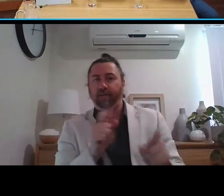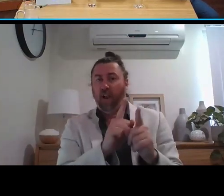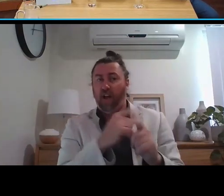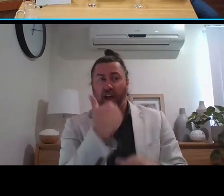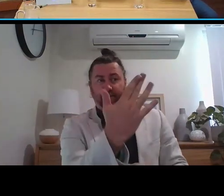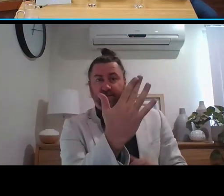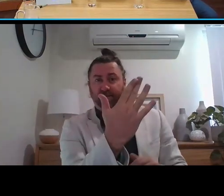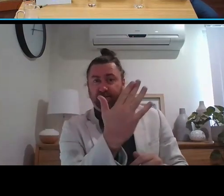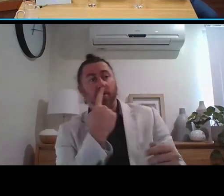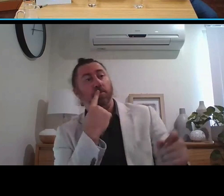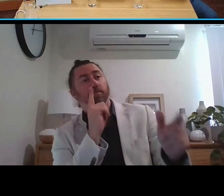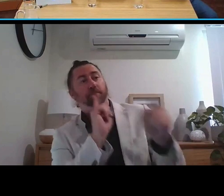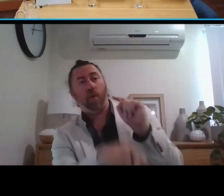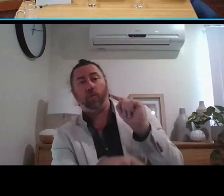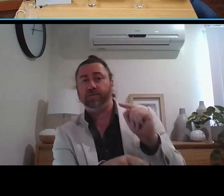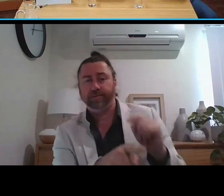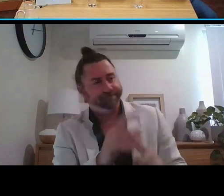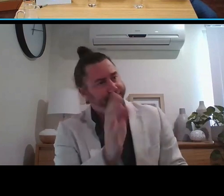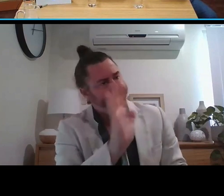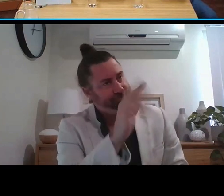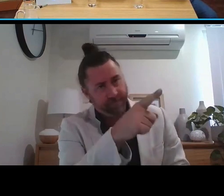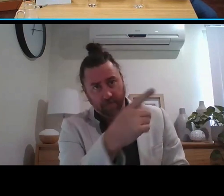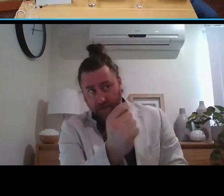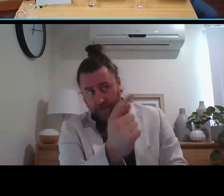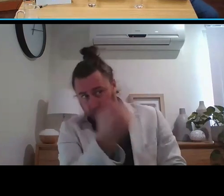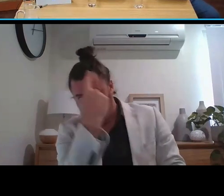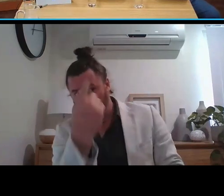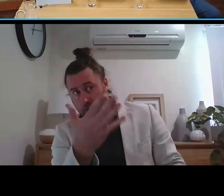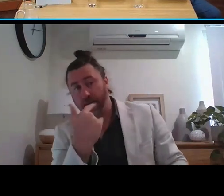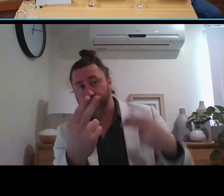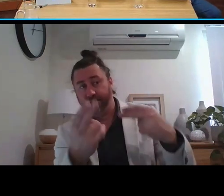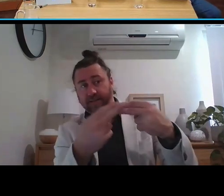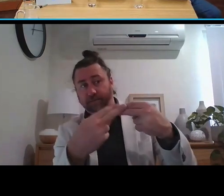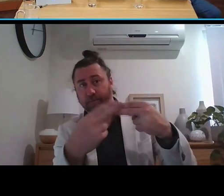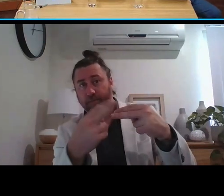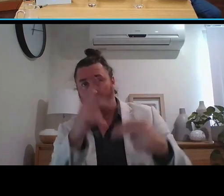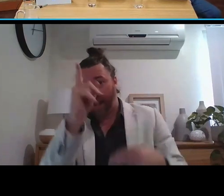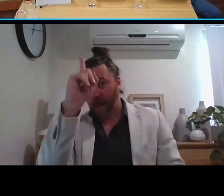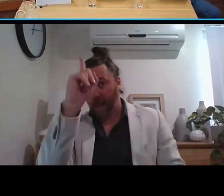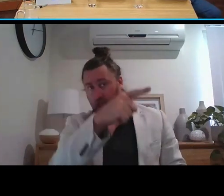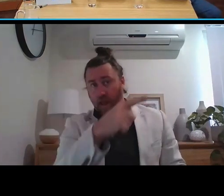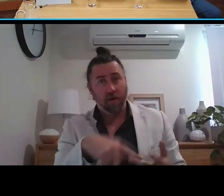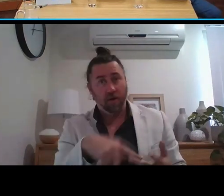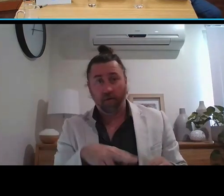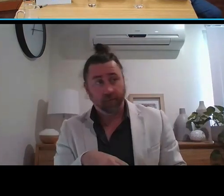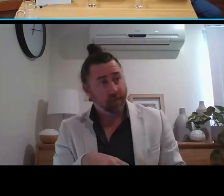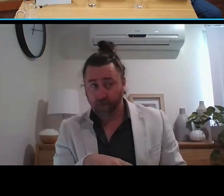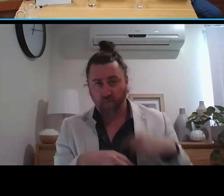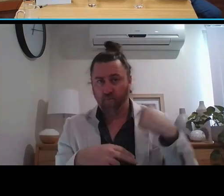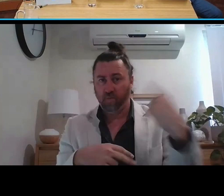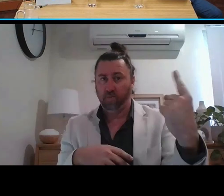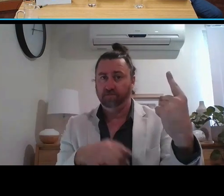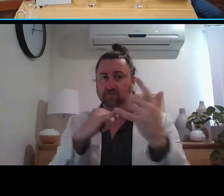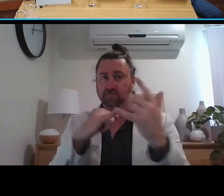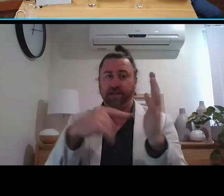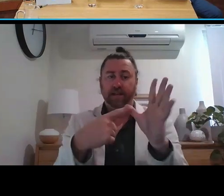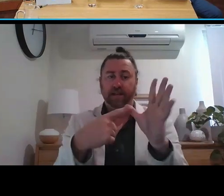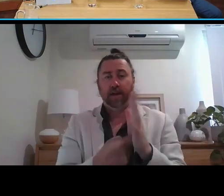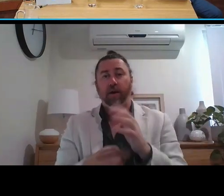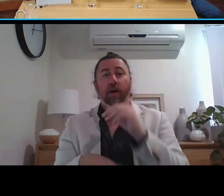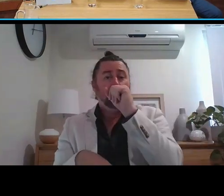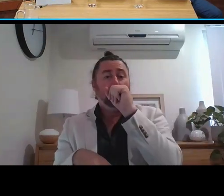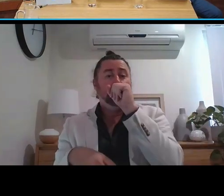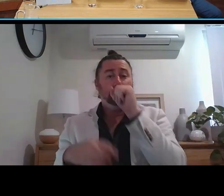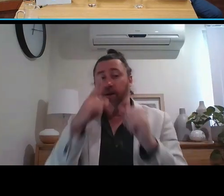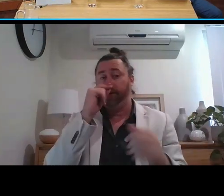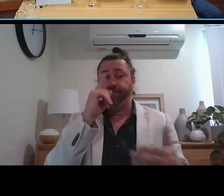notice to agree, or a notice of requirement to agree, as well as an infringement. So you can see